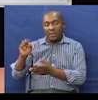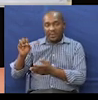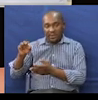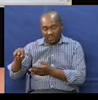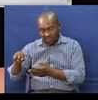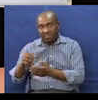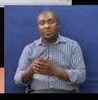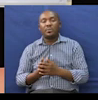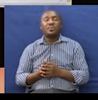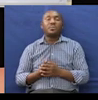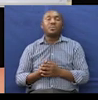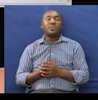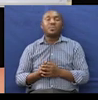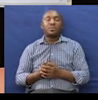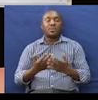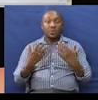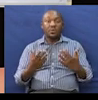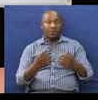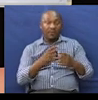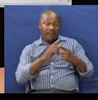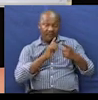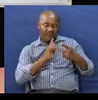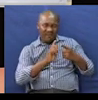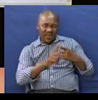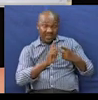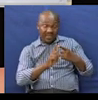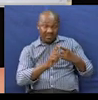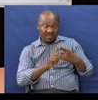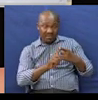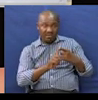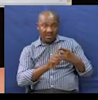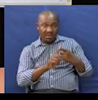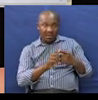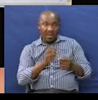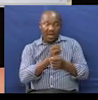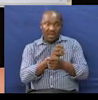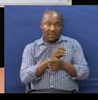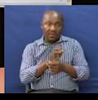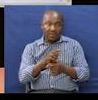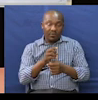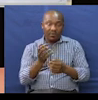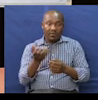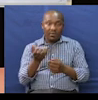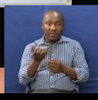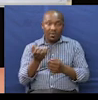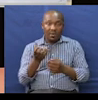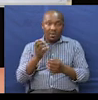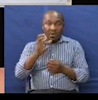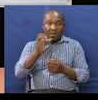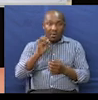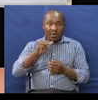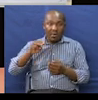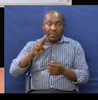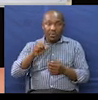communalism, the first and the foremost characteristic of communalism